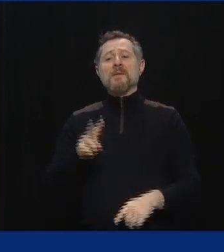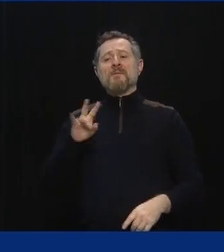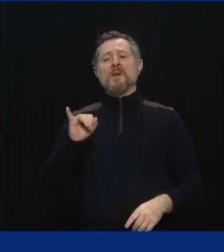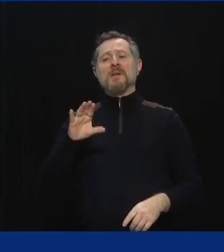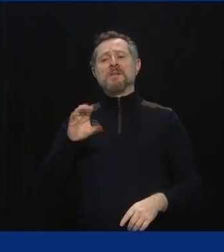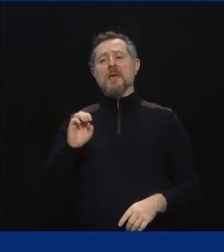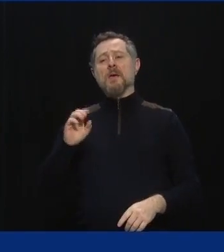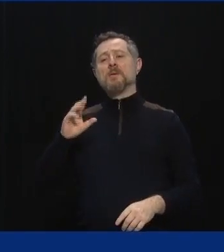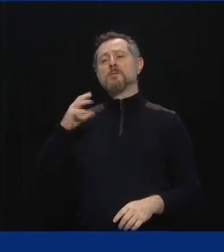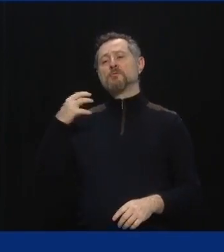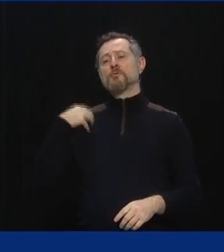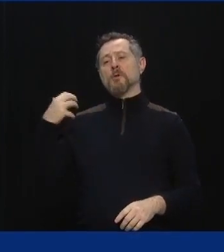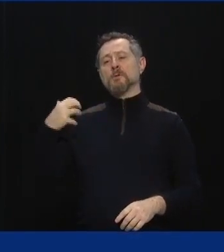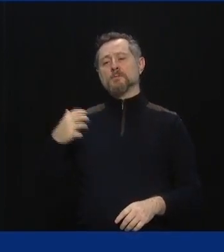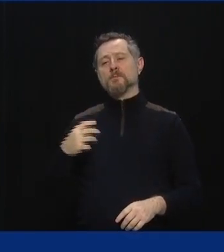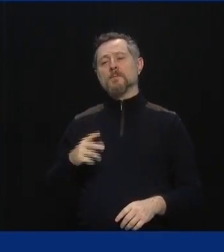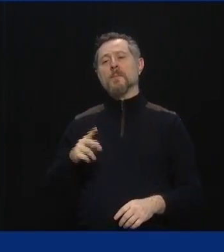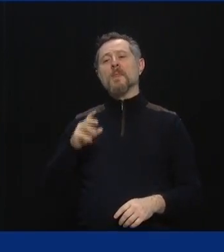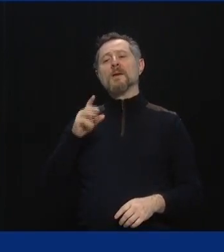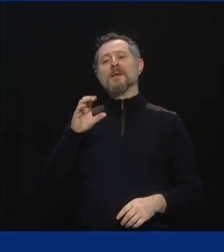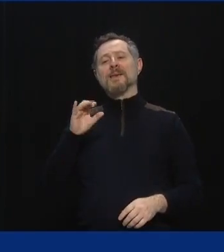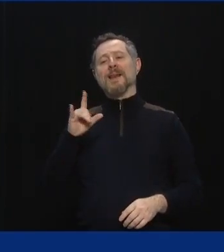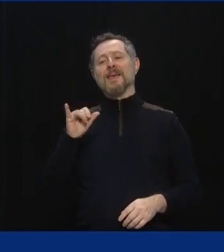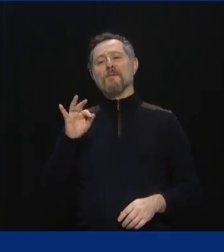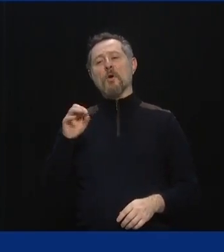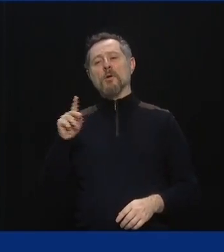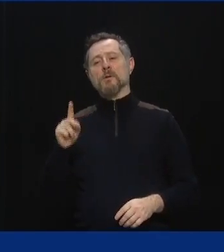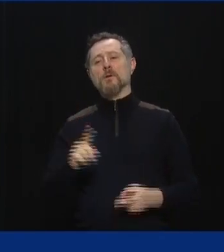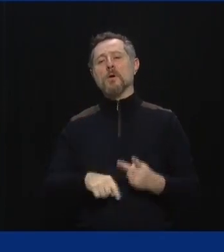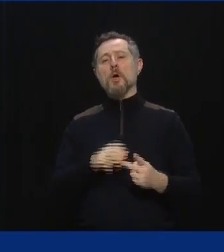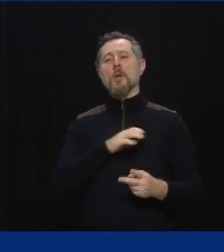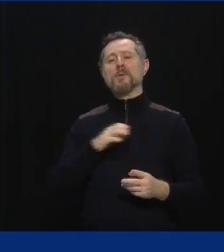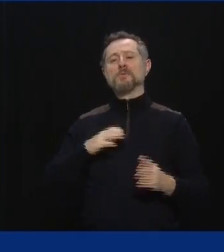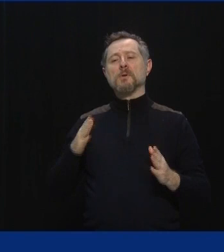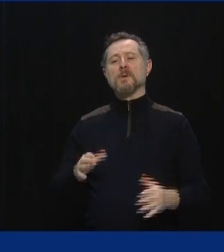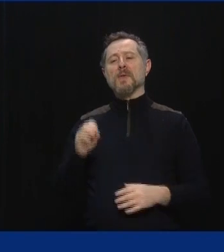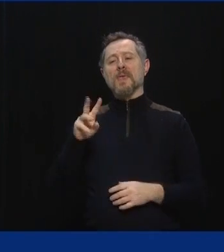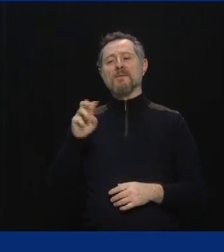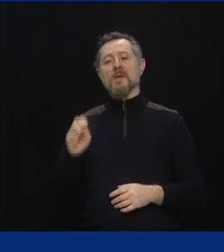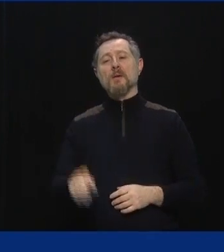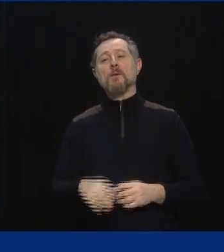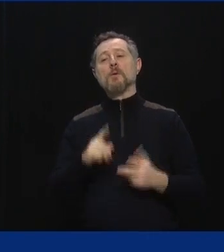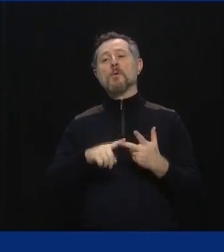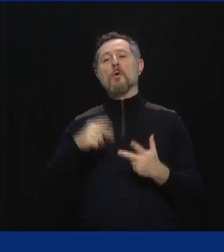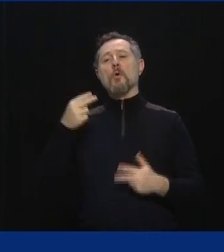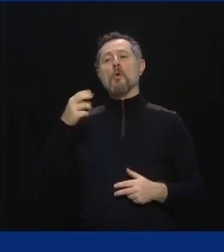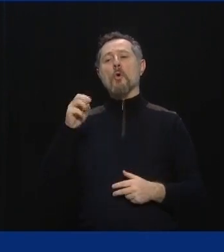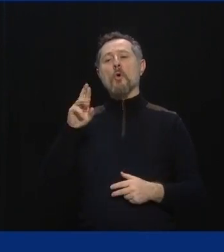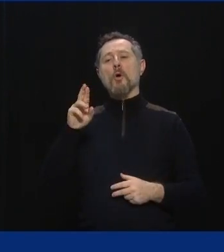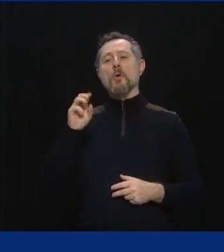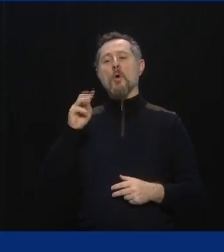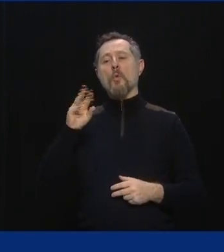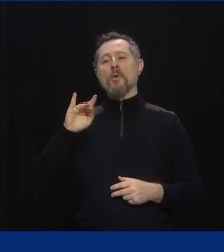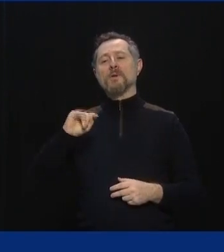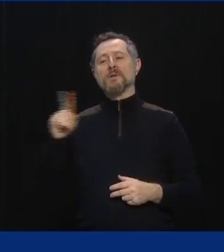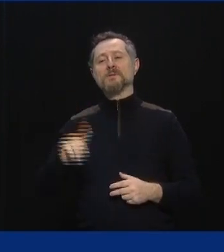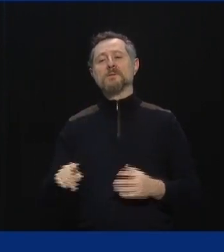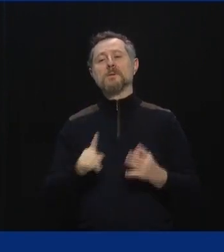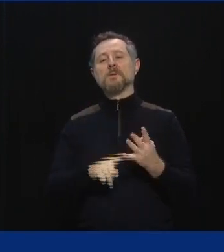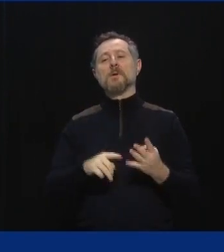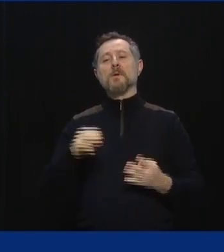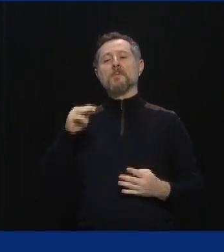Linford and Commissioners Licia Eve, Daniel Horwitz, and Robert Menendez, who are with us here today. Thank you for